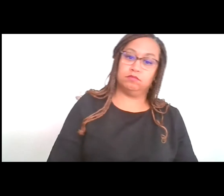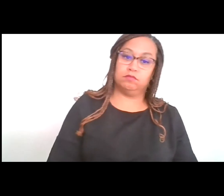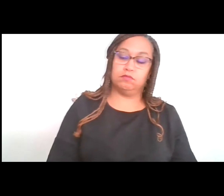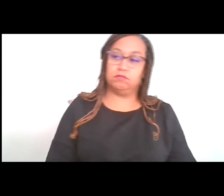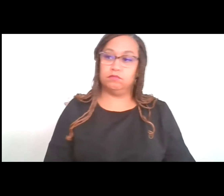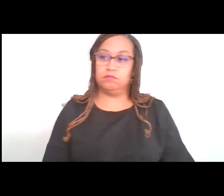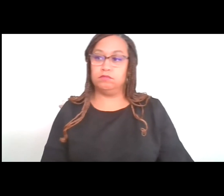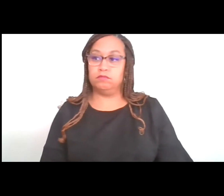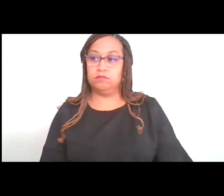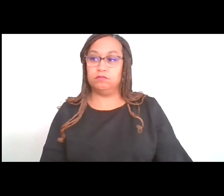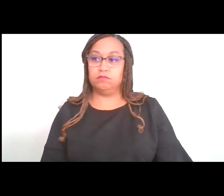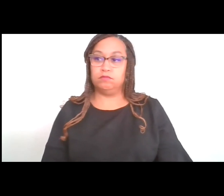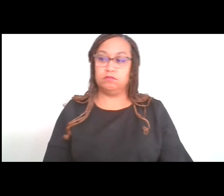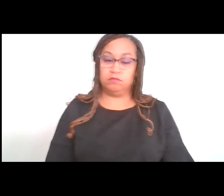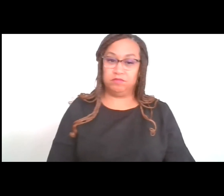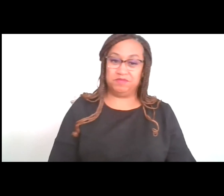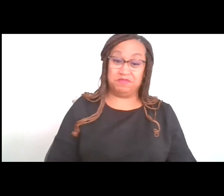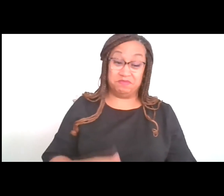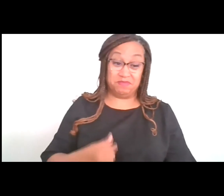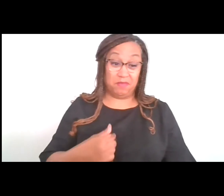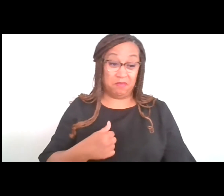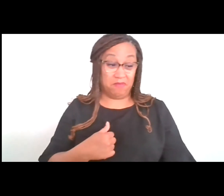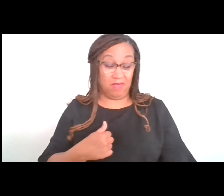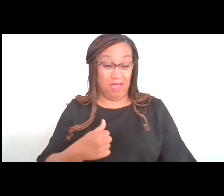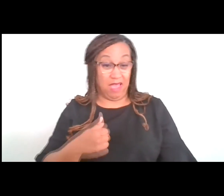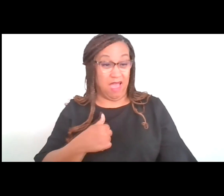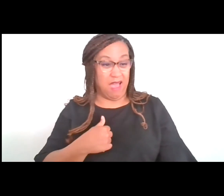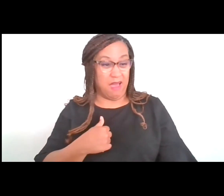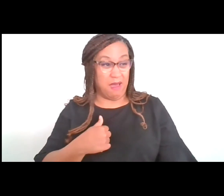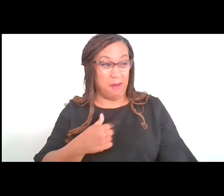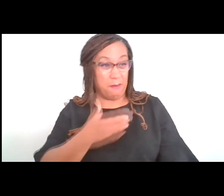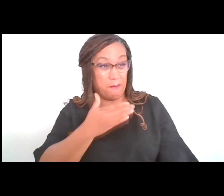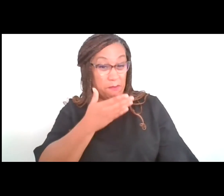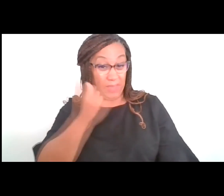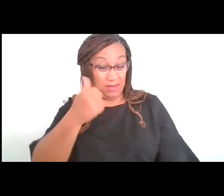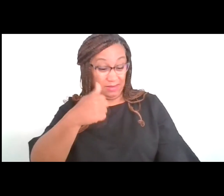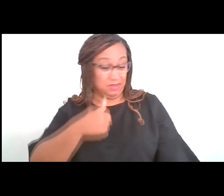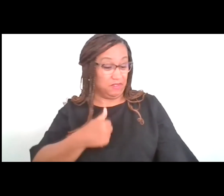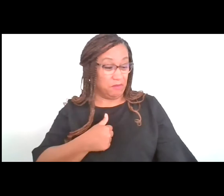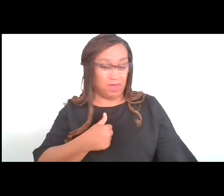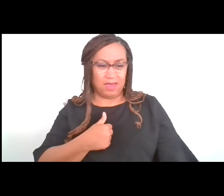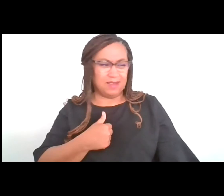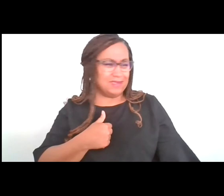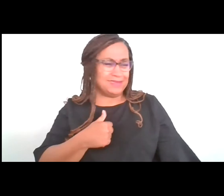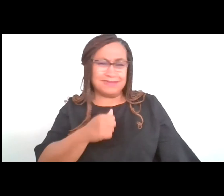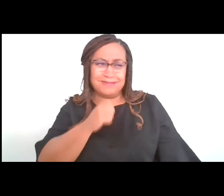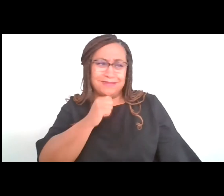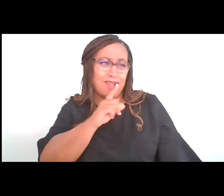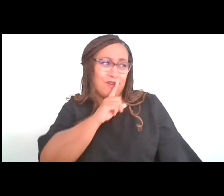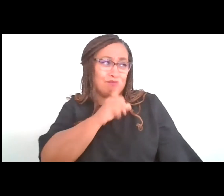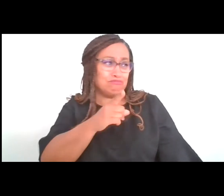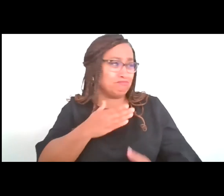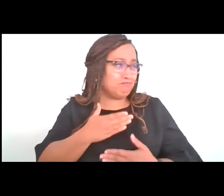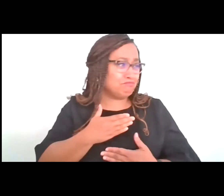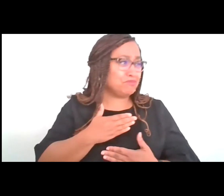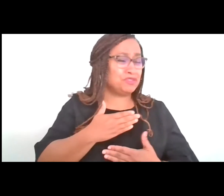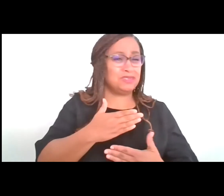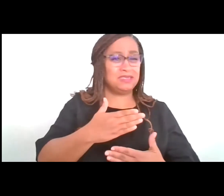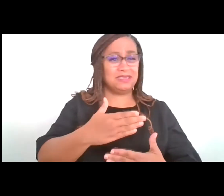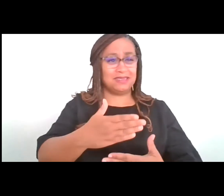When the best of me is barely breathing, when I'm